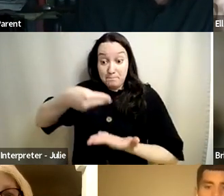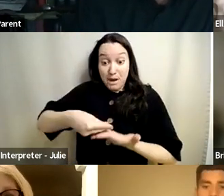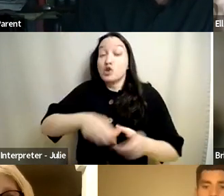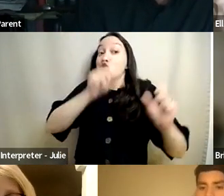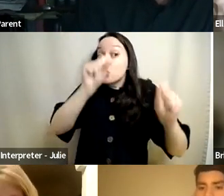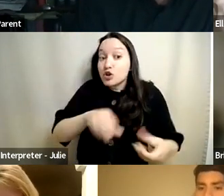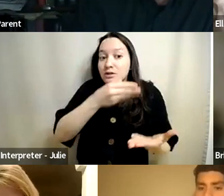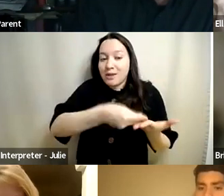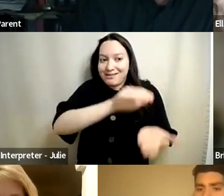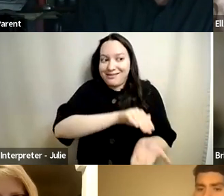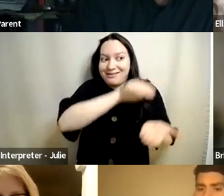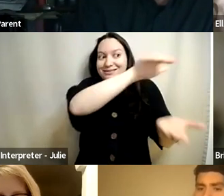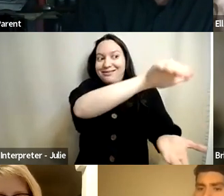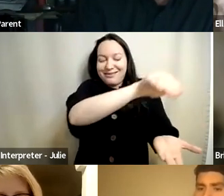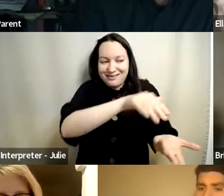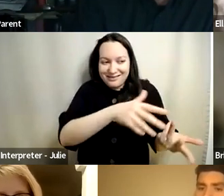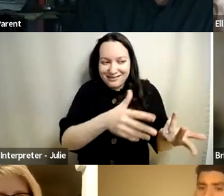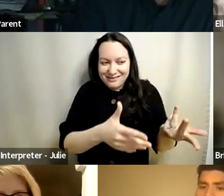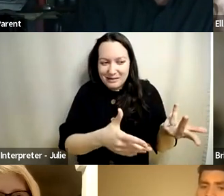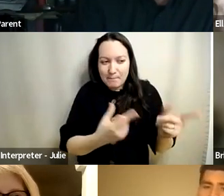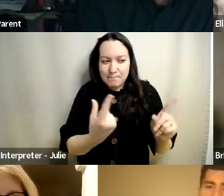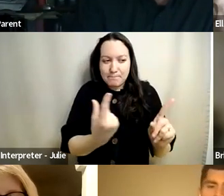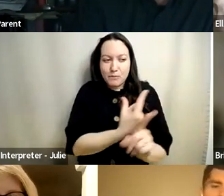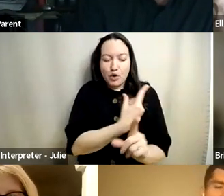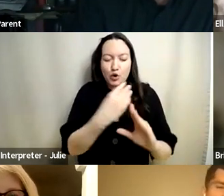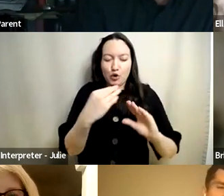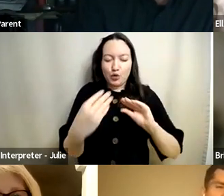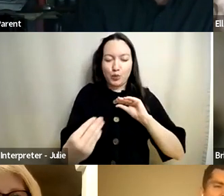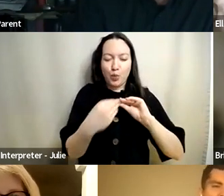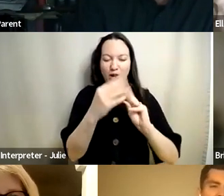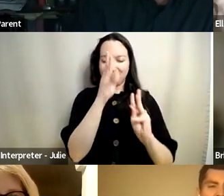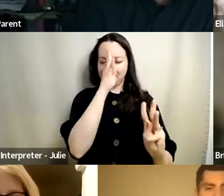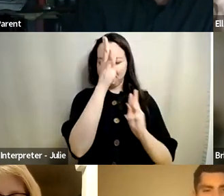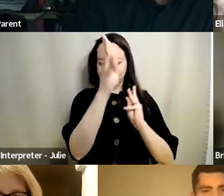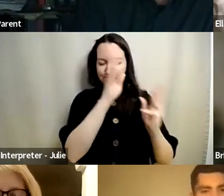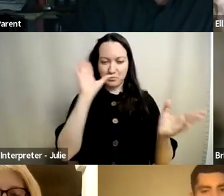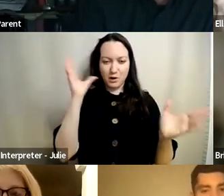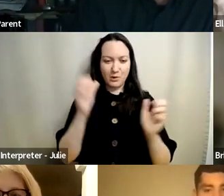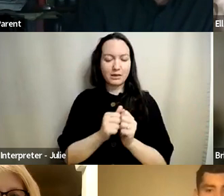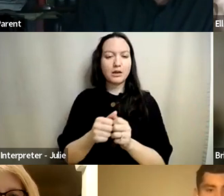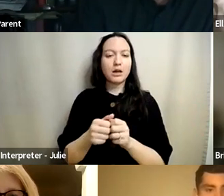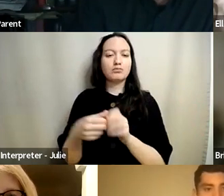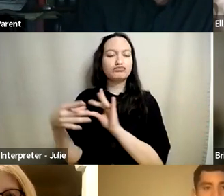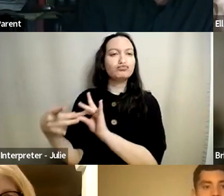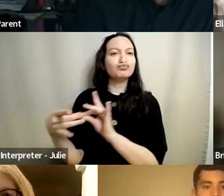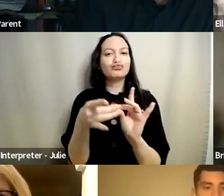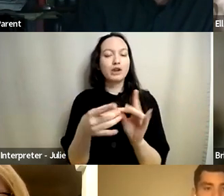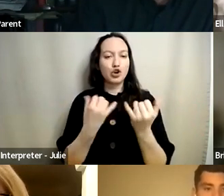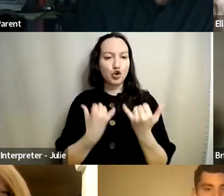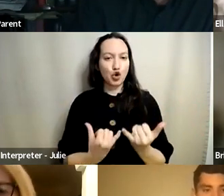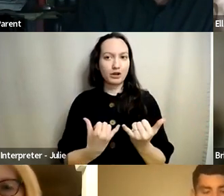be used in a manner that is much more innovative than simply tying it to the